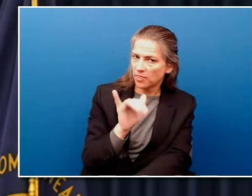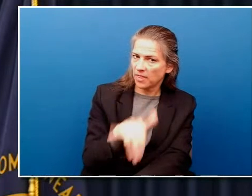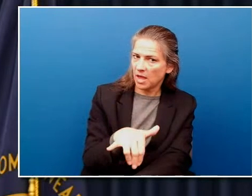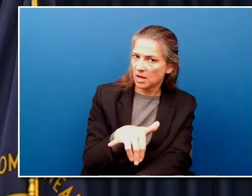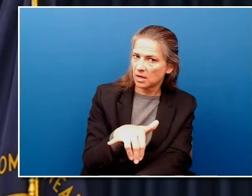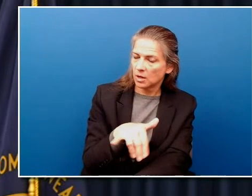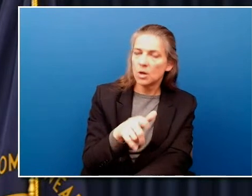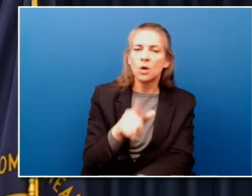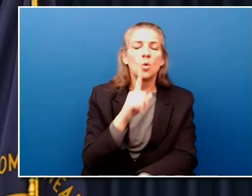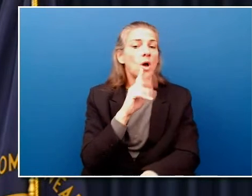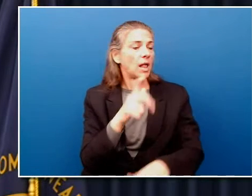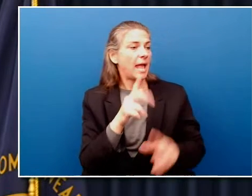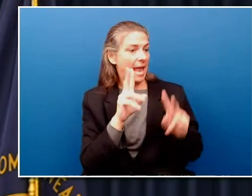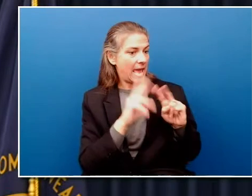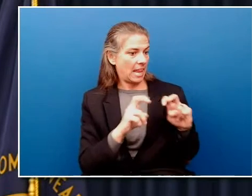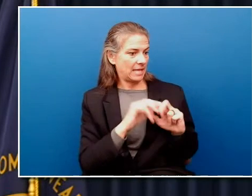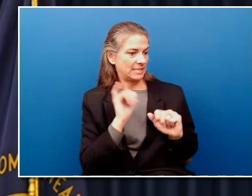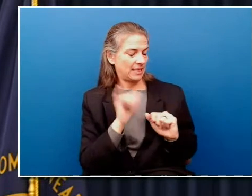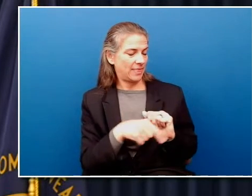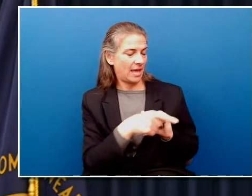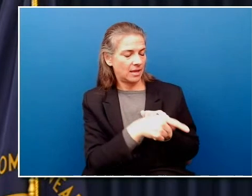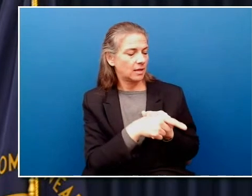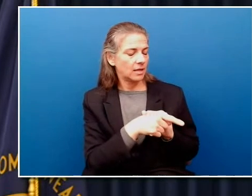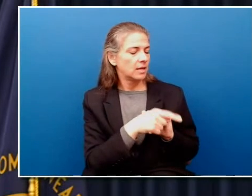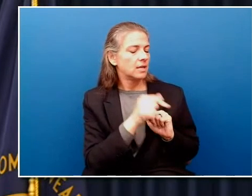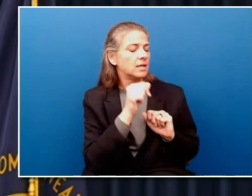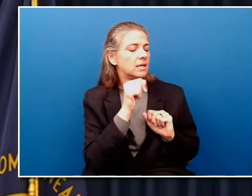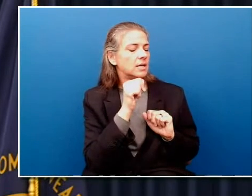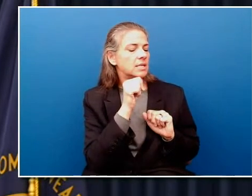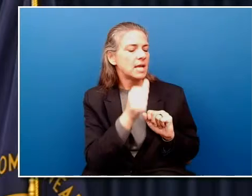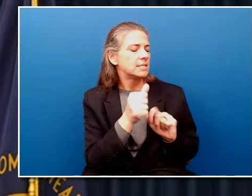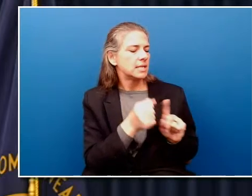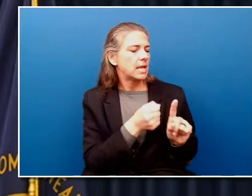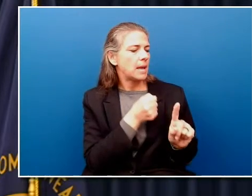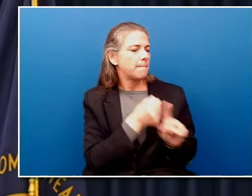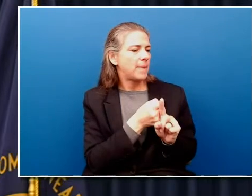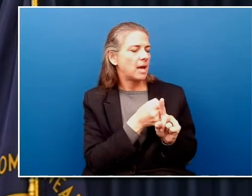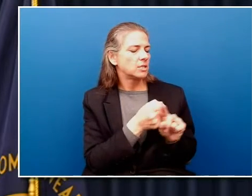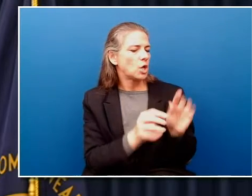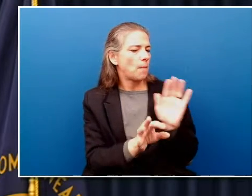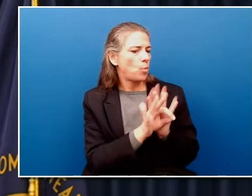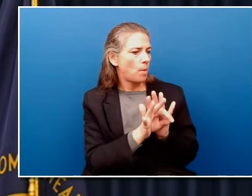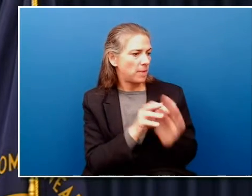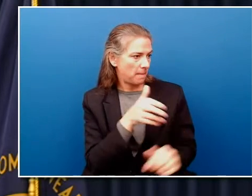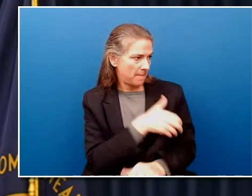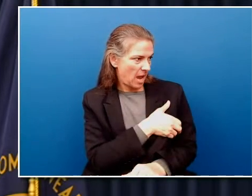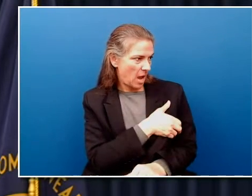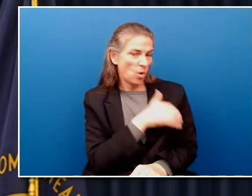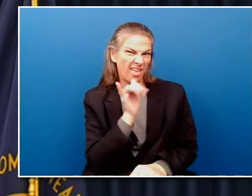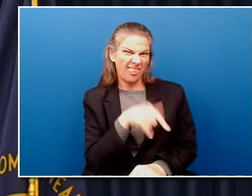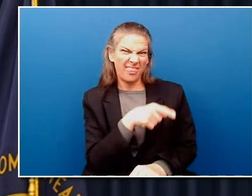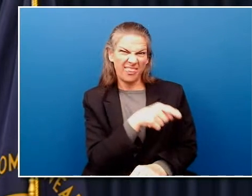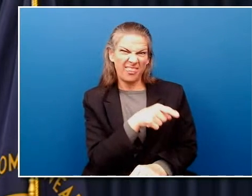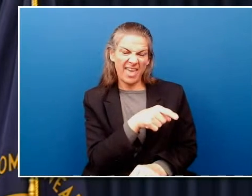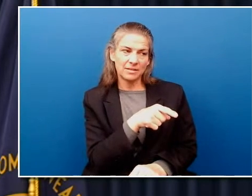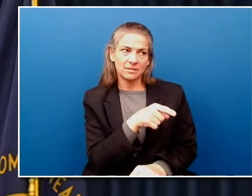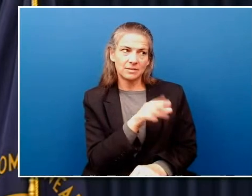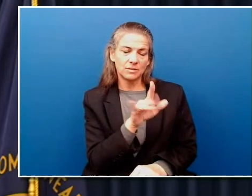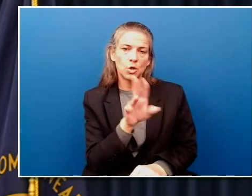Well, analyzing it doesn't impact appointment powers, which the